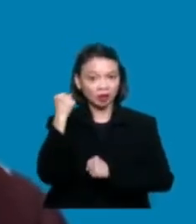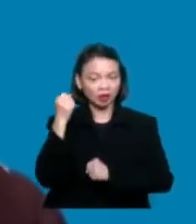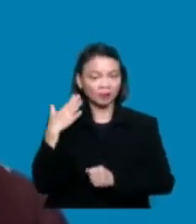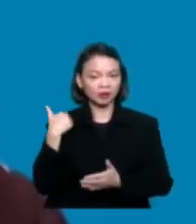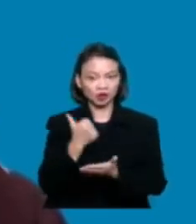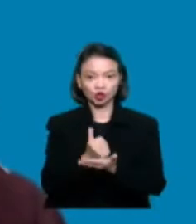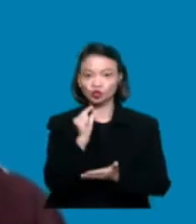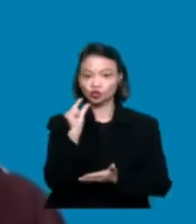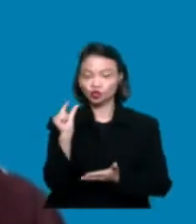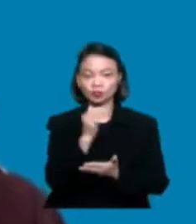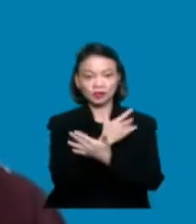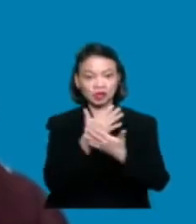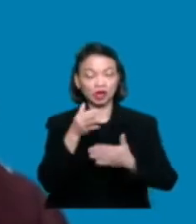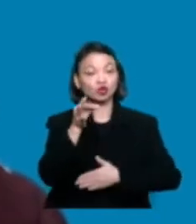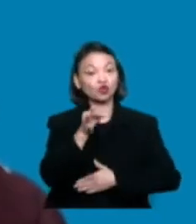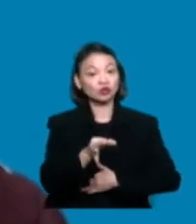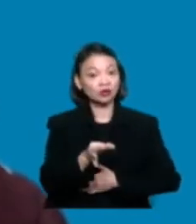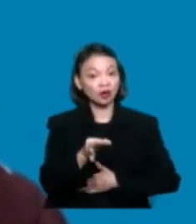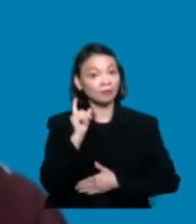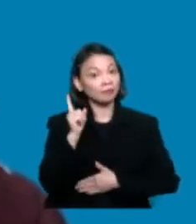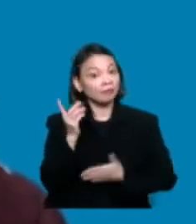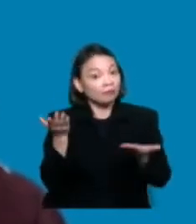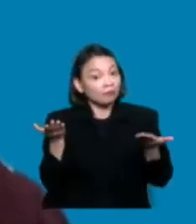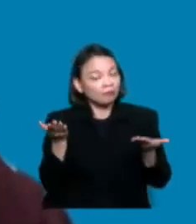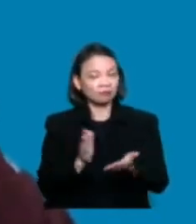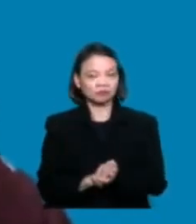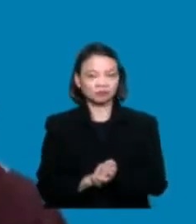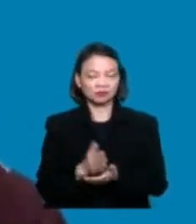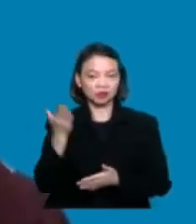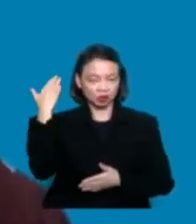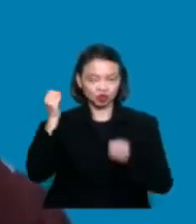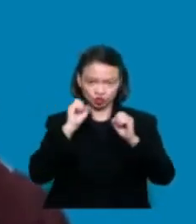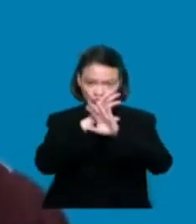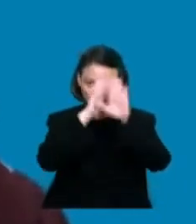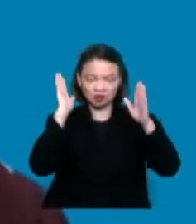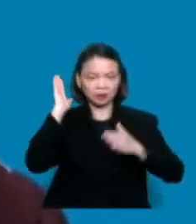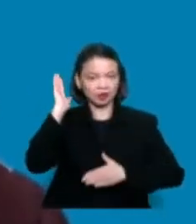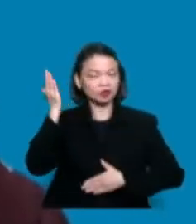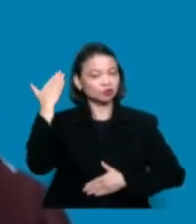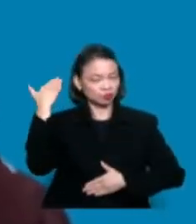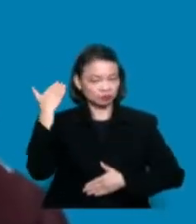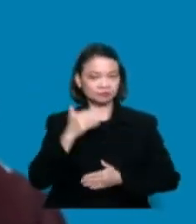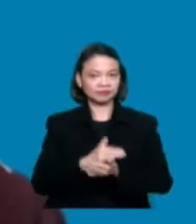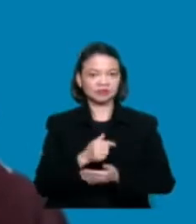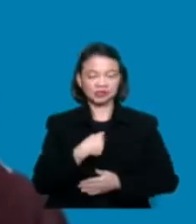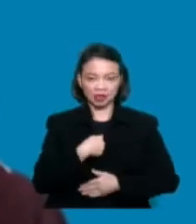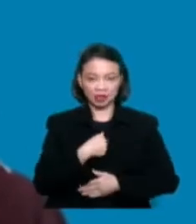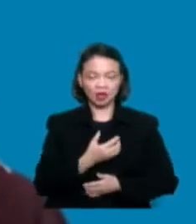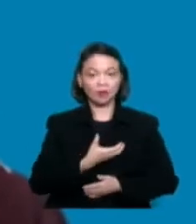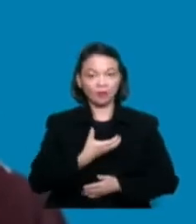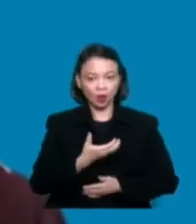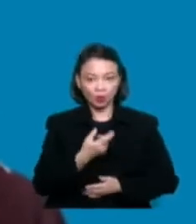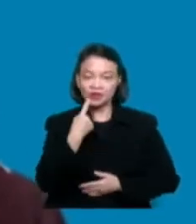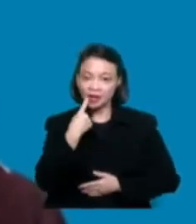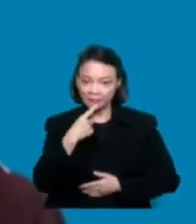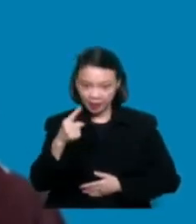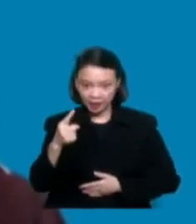by both panelists. I would like to mention a few other dimensions in terms of